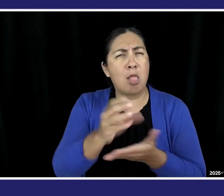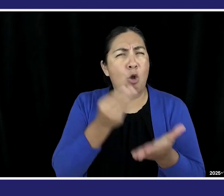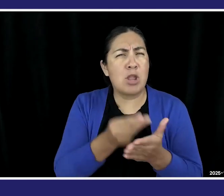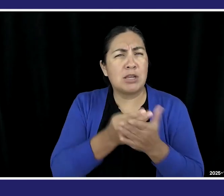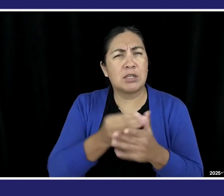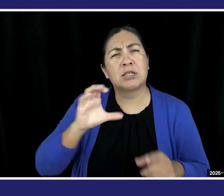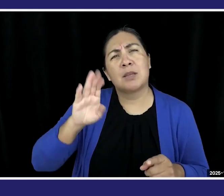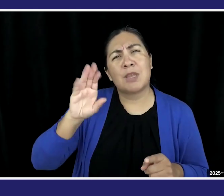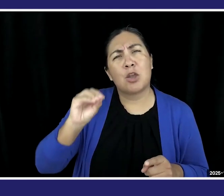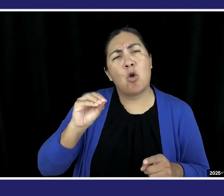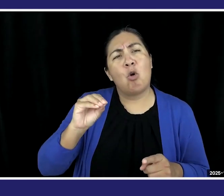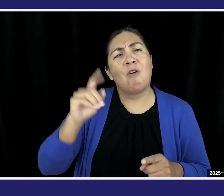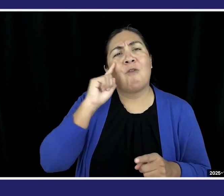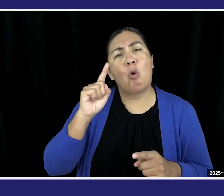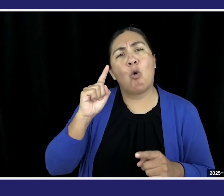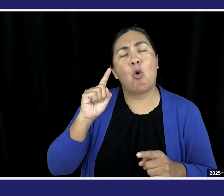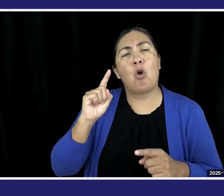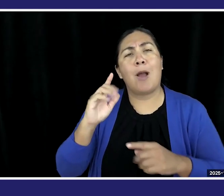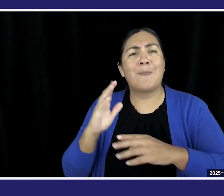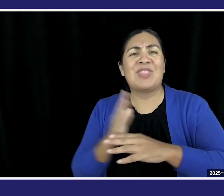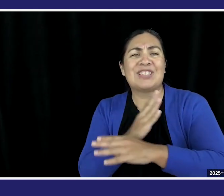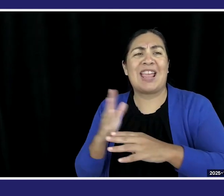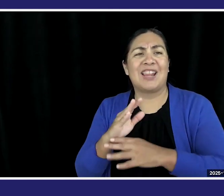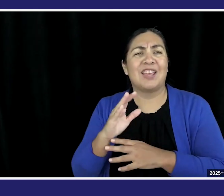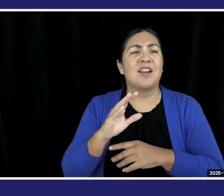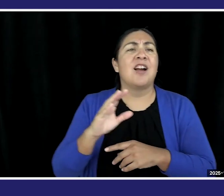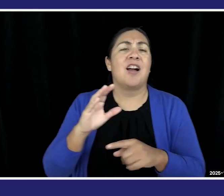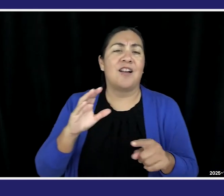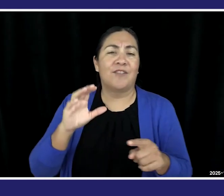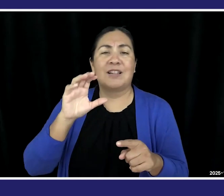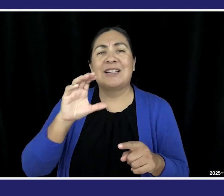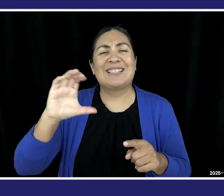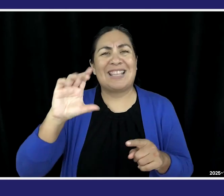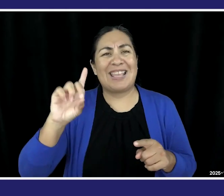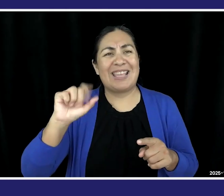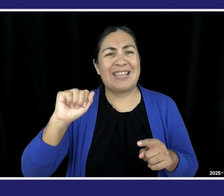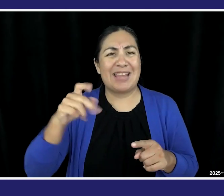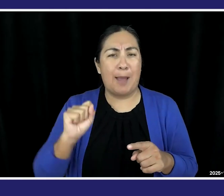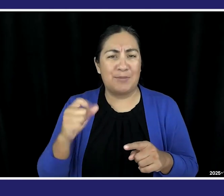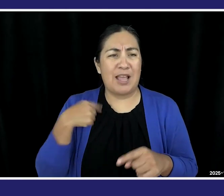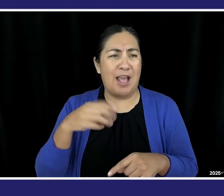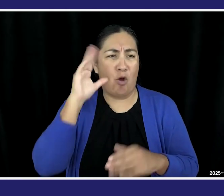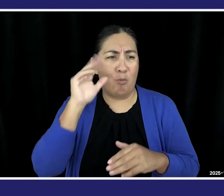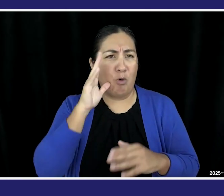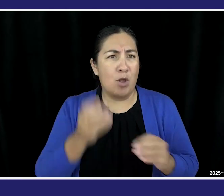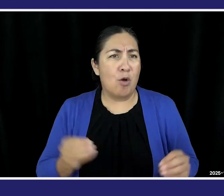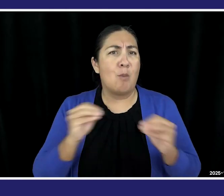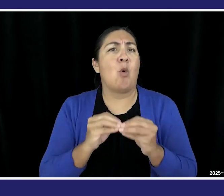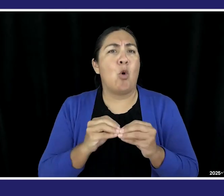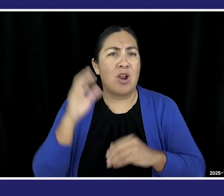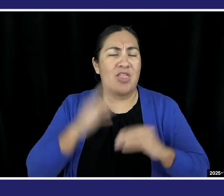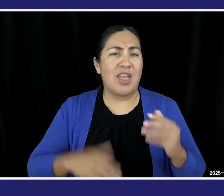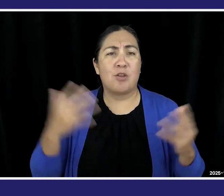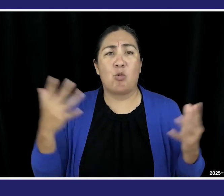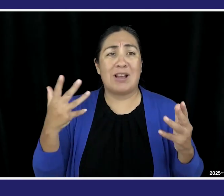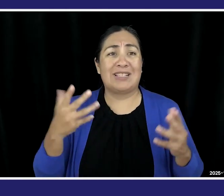towards the scaling of CDEPs, and would advocate for that funding to be greater than the amount that is currently invested at the